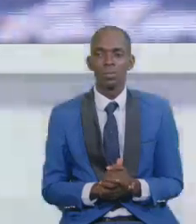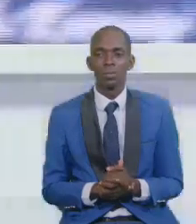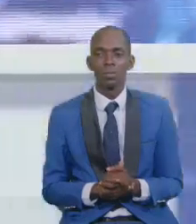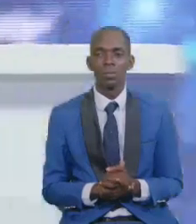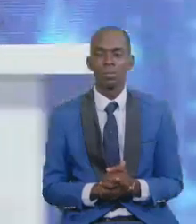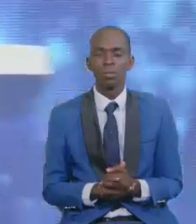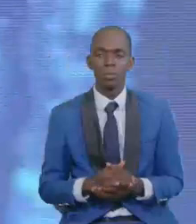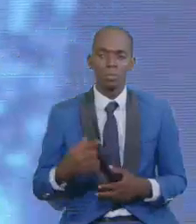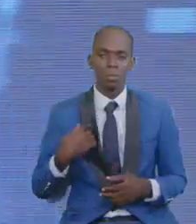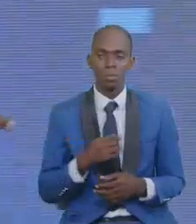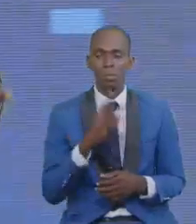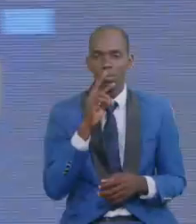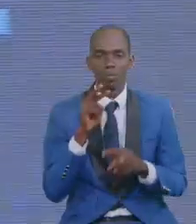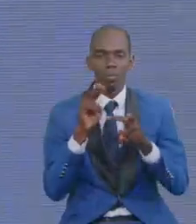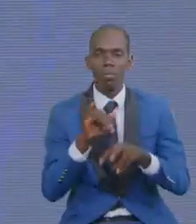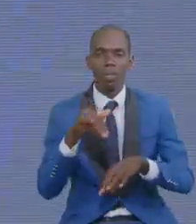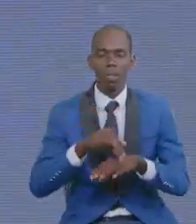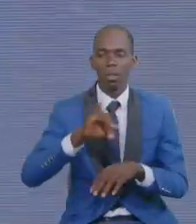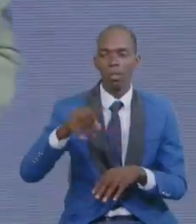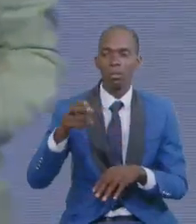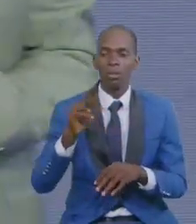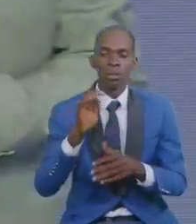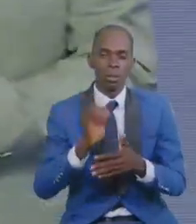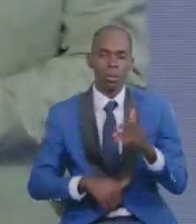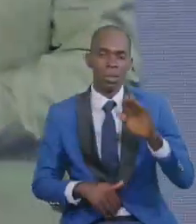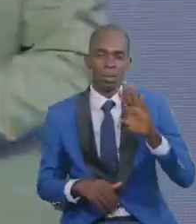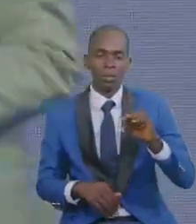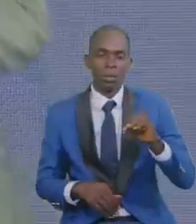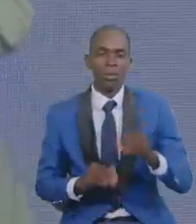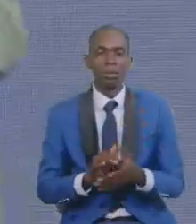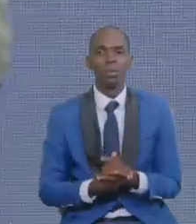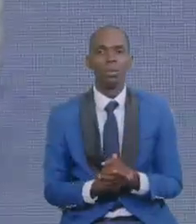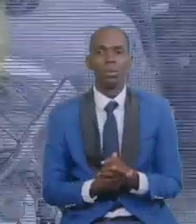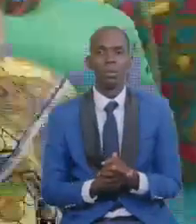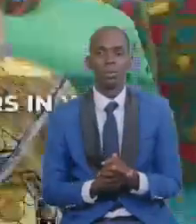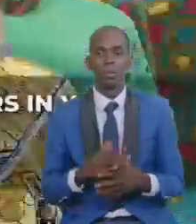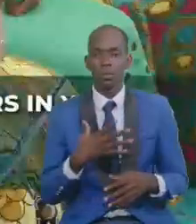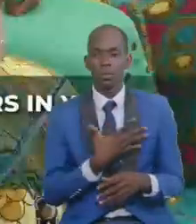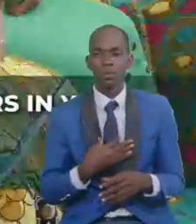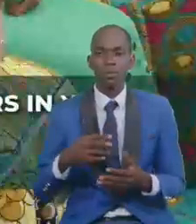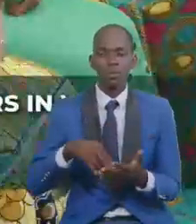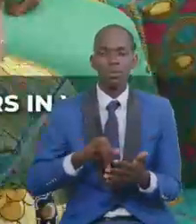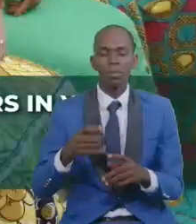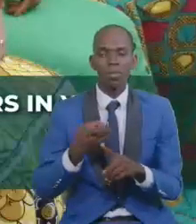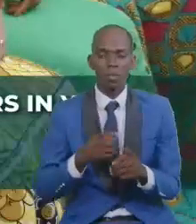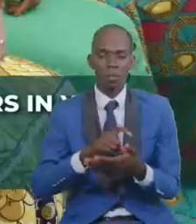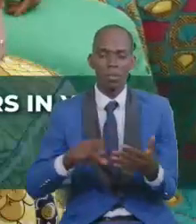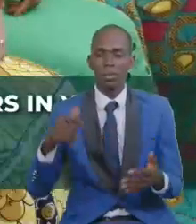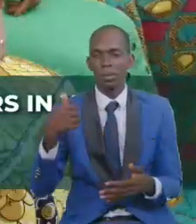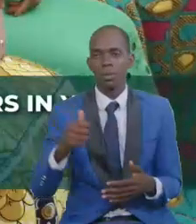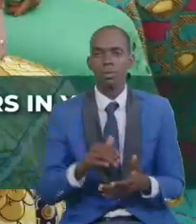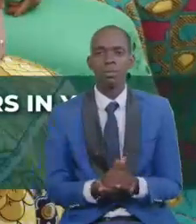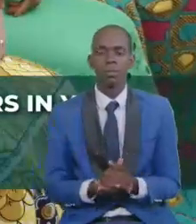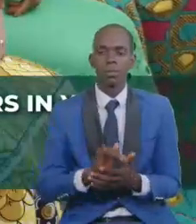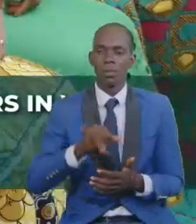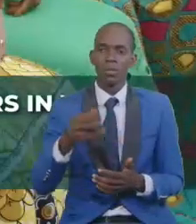We're looking at John chapter 14. And I'm reading from verse 10.